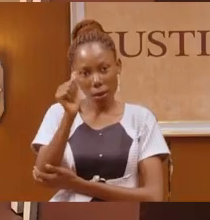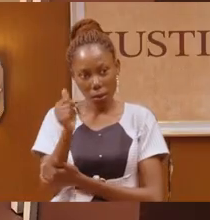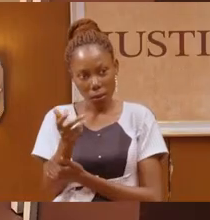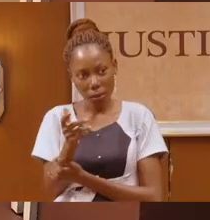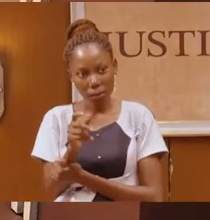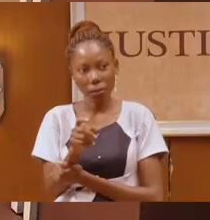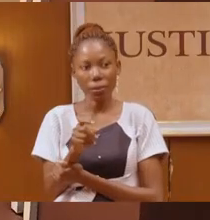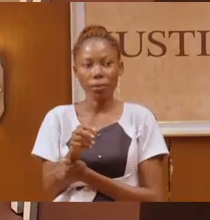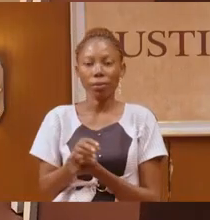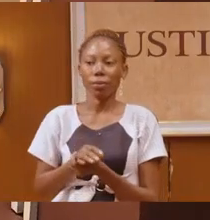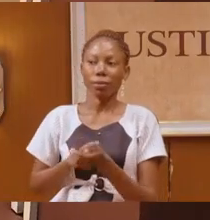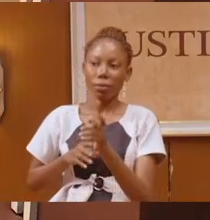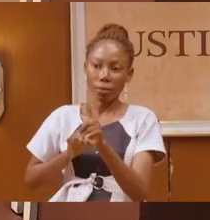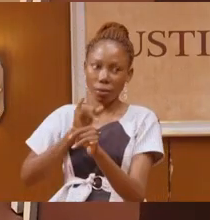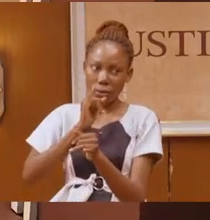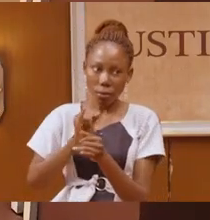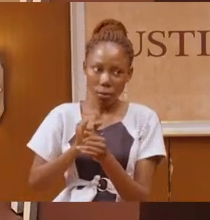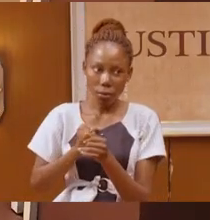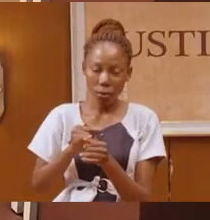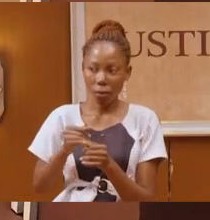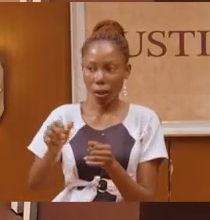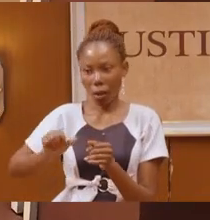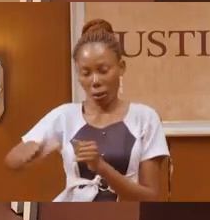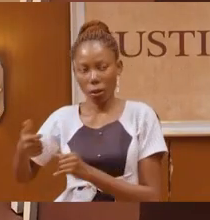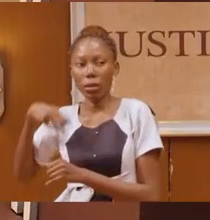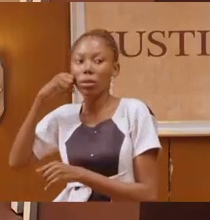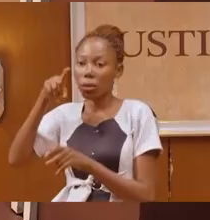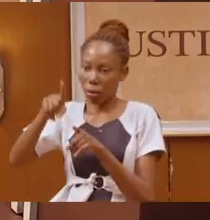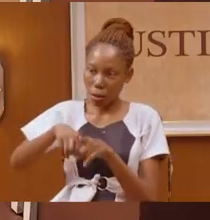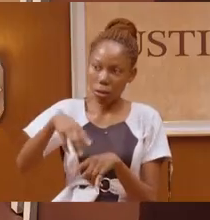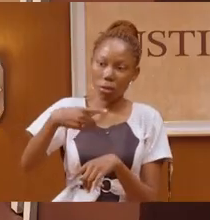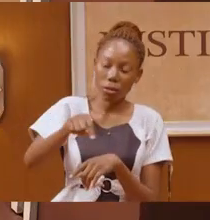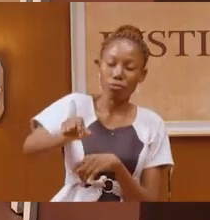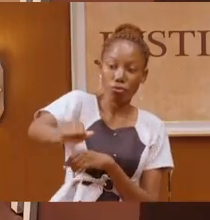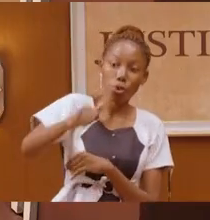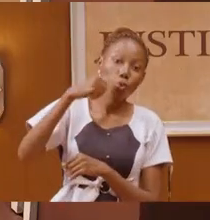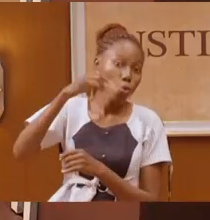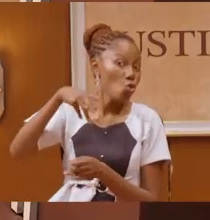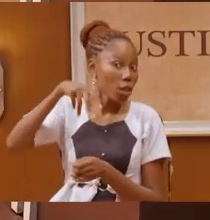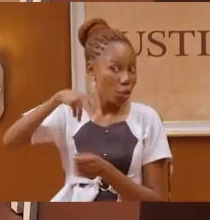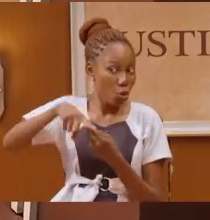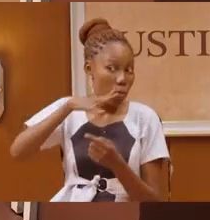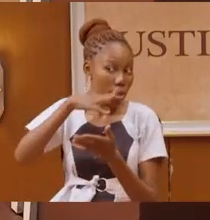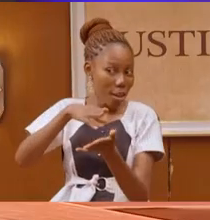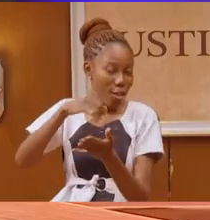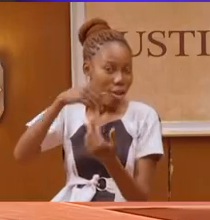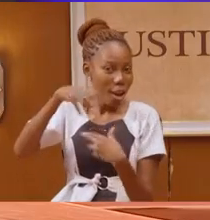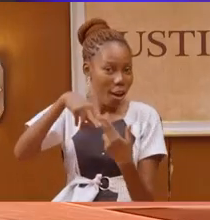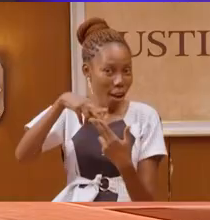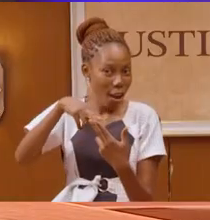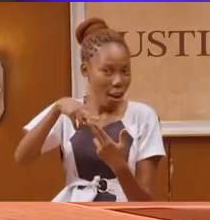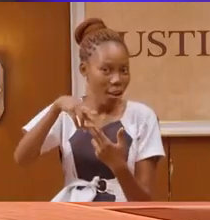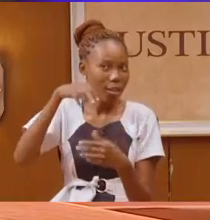I know Chinenye is a plaintiff. Yes. Then Chizoba. The sisters. They are the sisters. Elder sisters. Elder sisters. All right then.